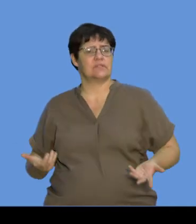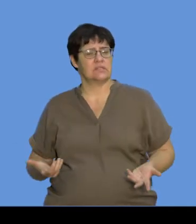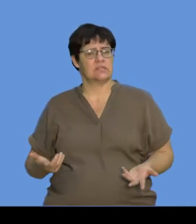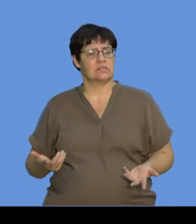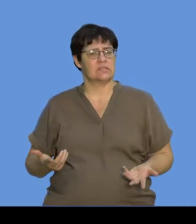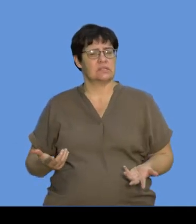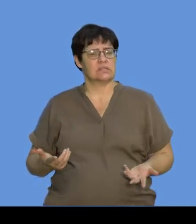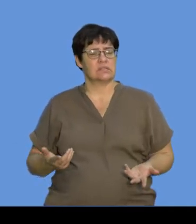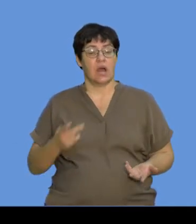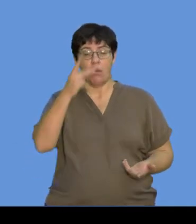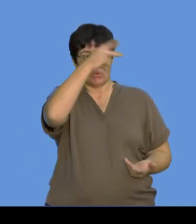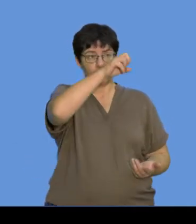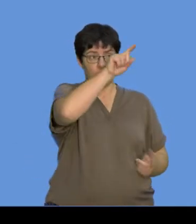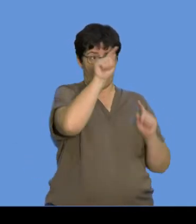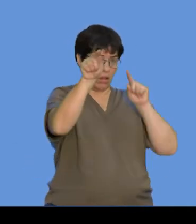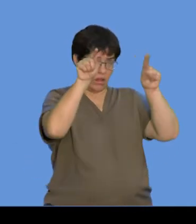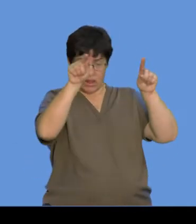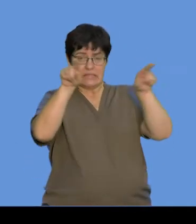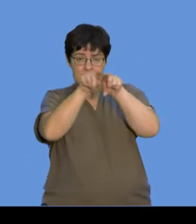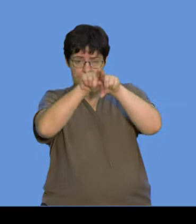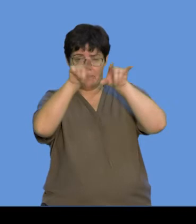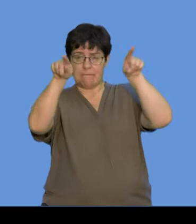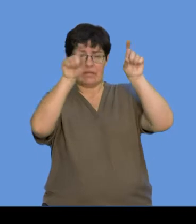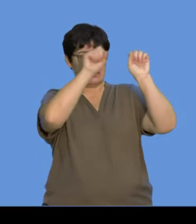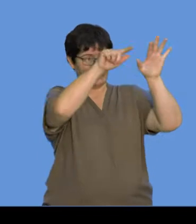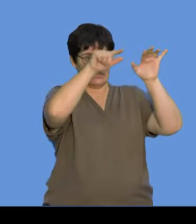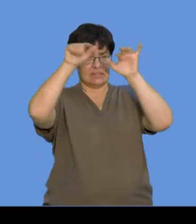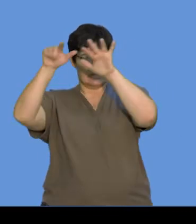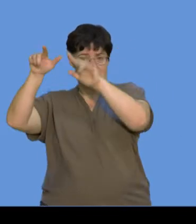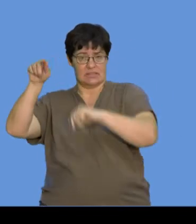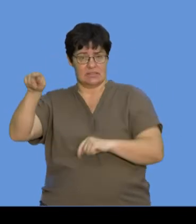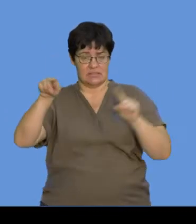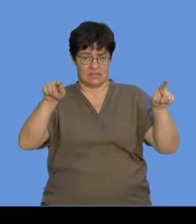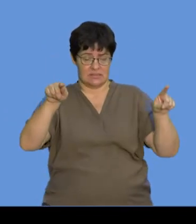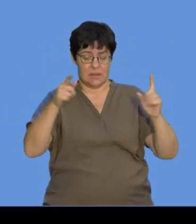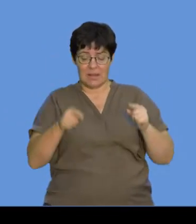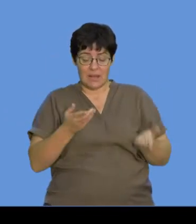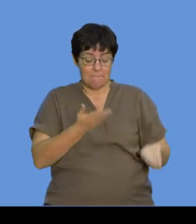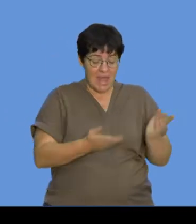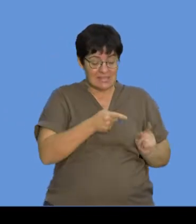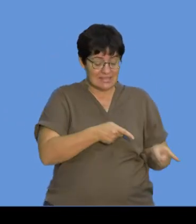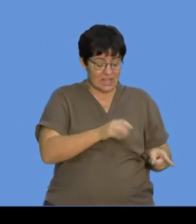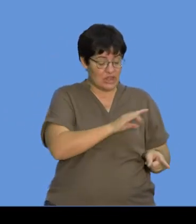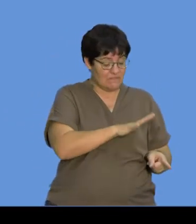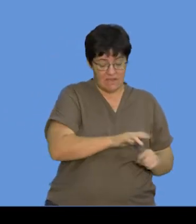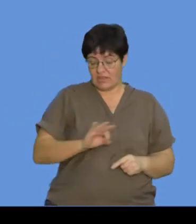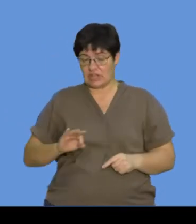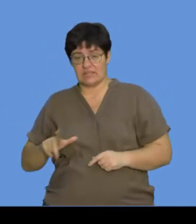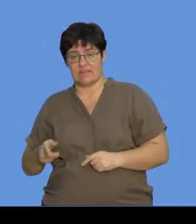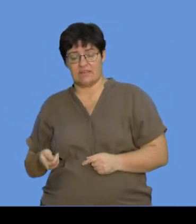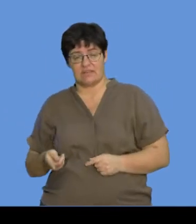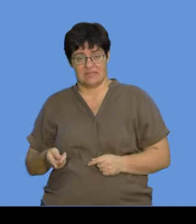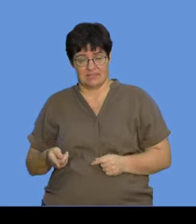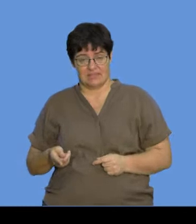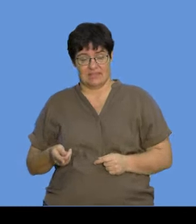Okay, you'd realize that the number of protons is the same for this element, yet the number of the atomic mass is 35